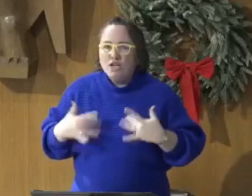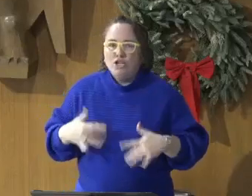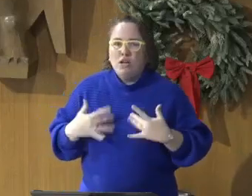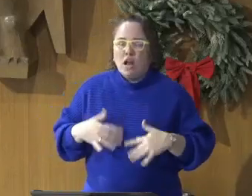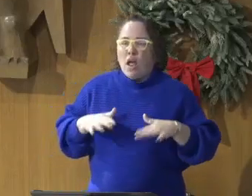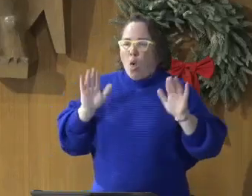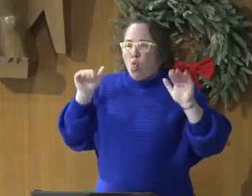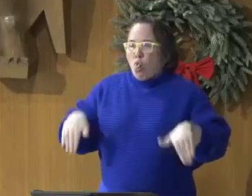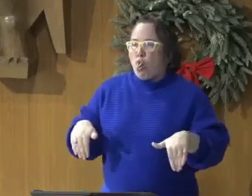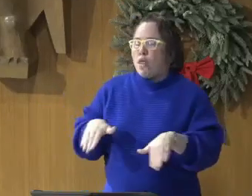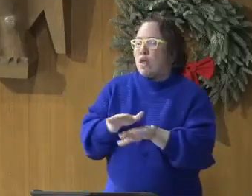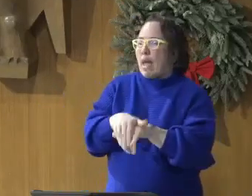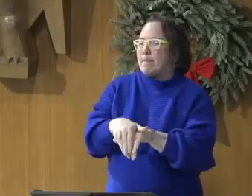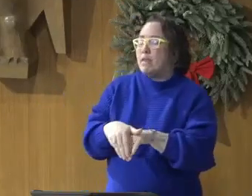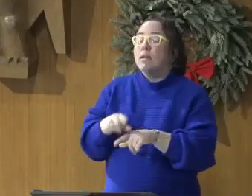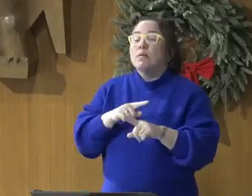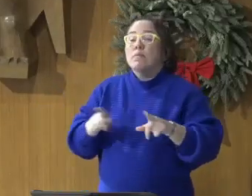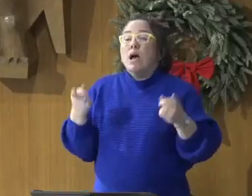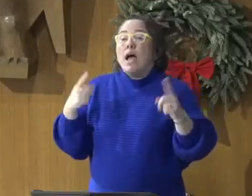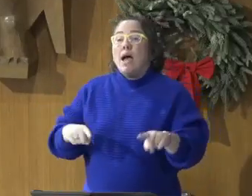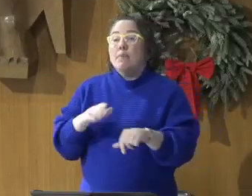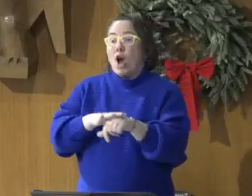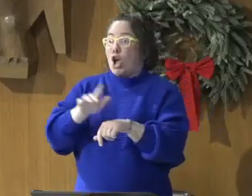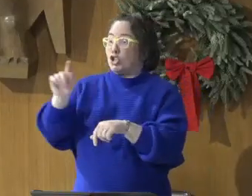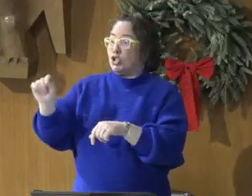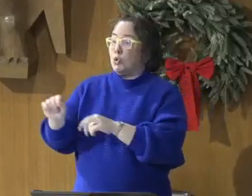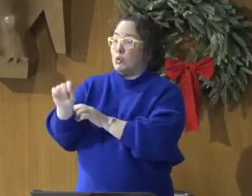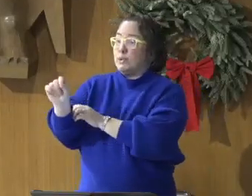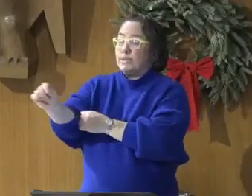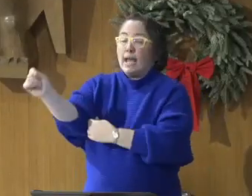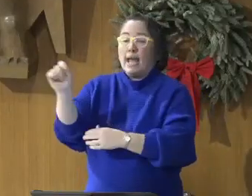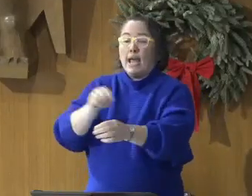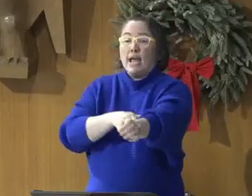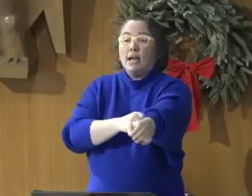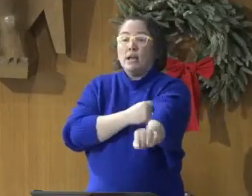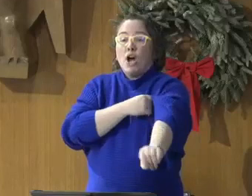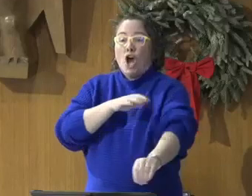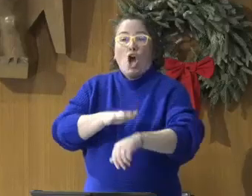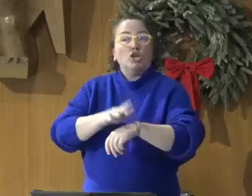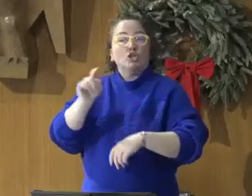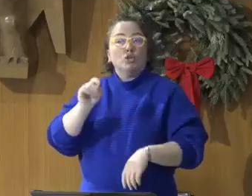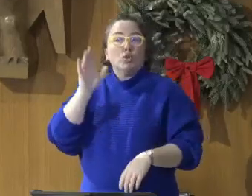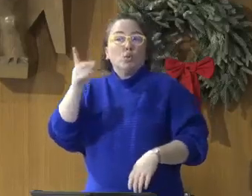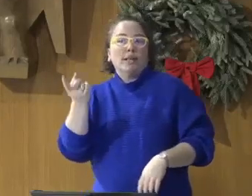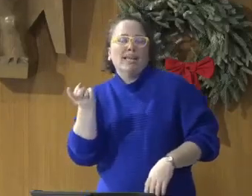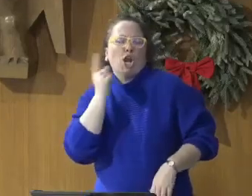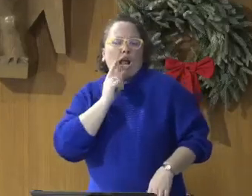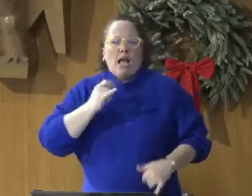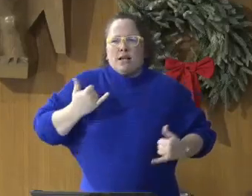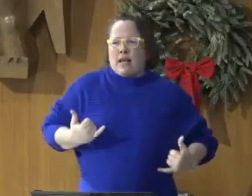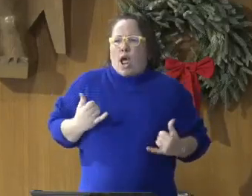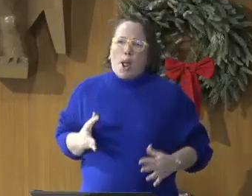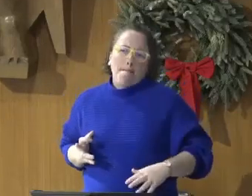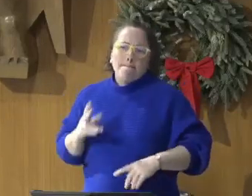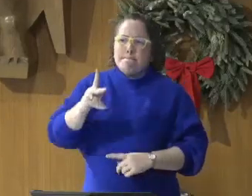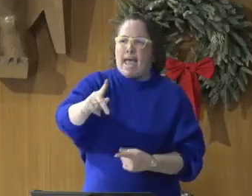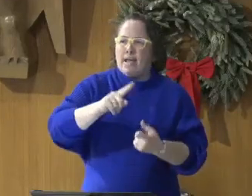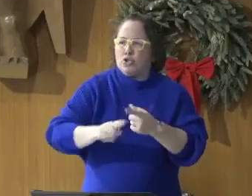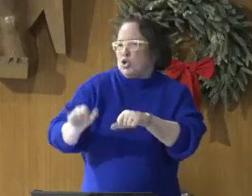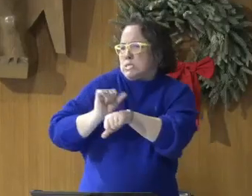And yet, on Tuesday, you're going to start hearing the phrase, let's get back to the grind.